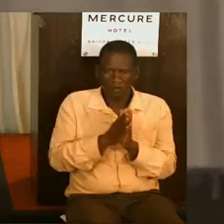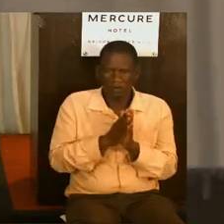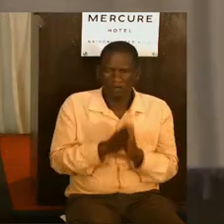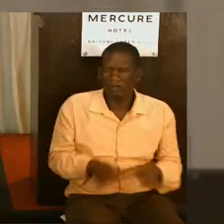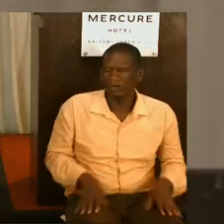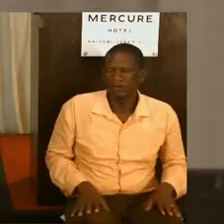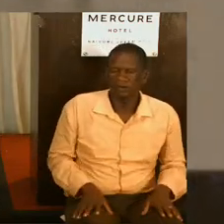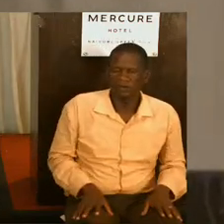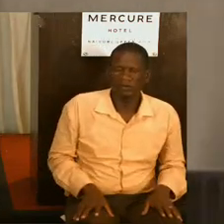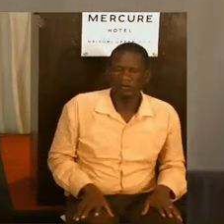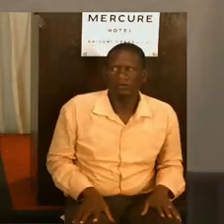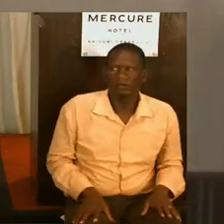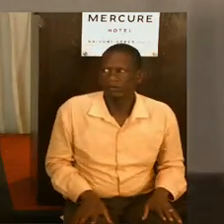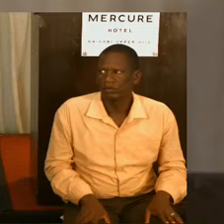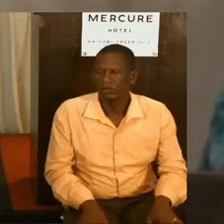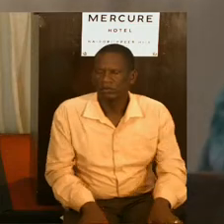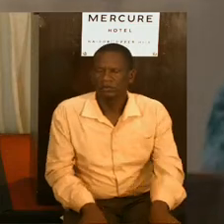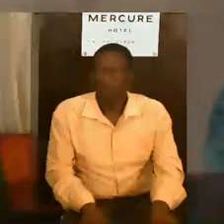word of Prayer